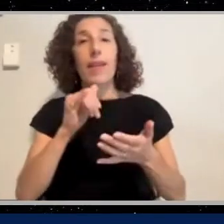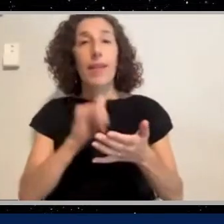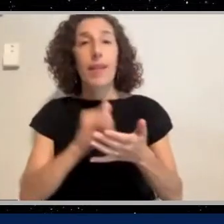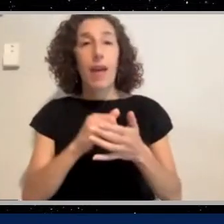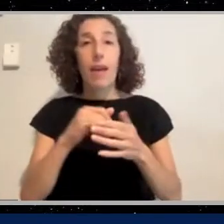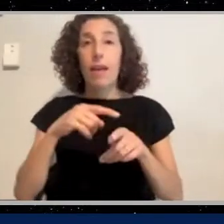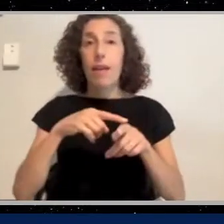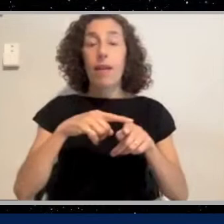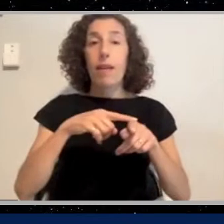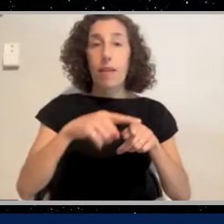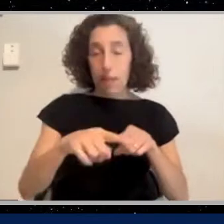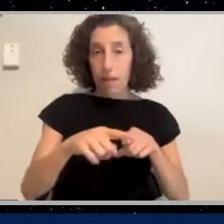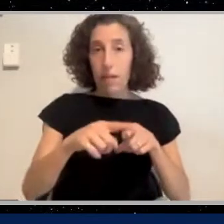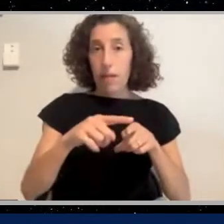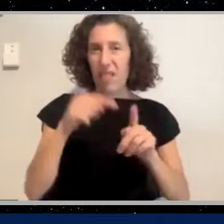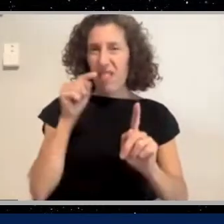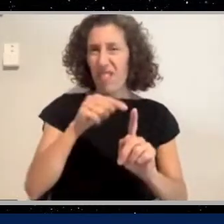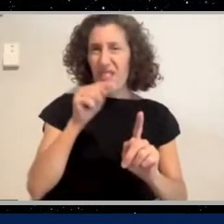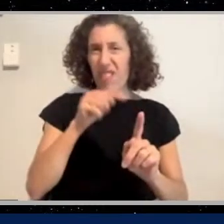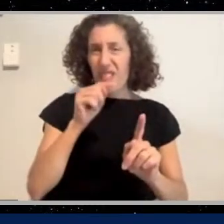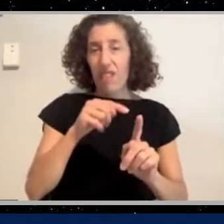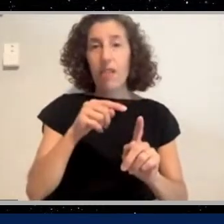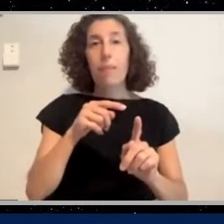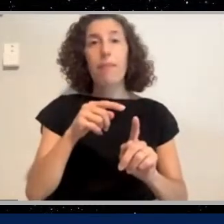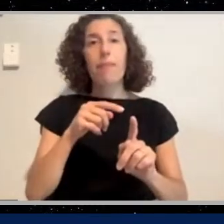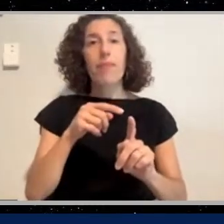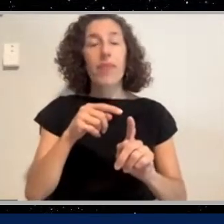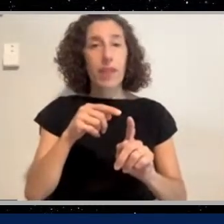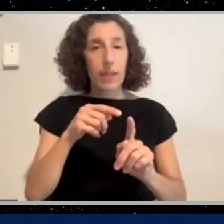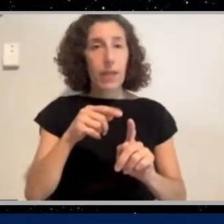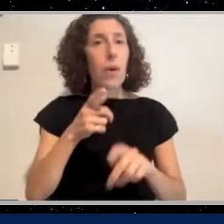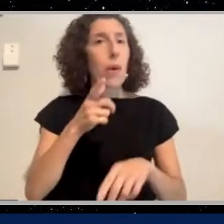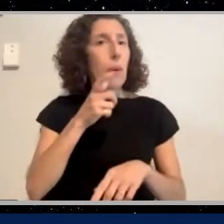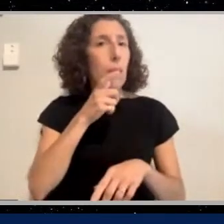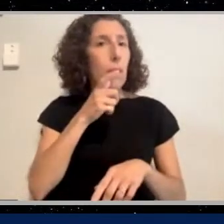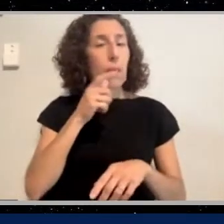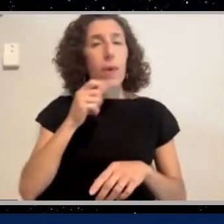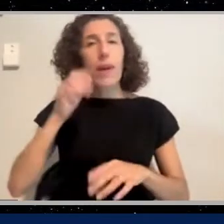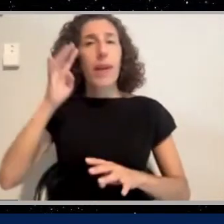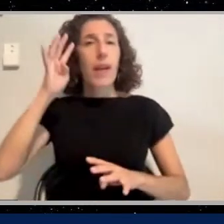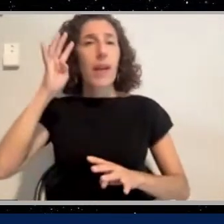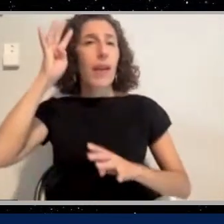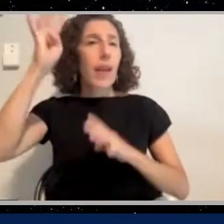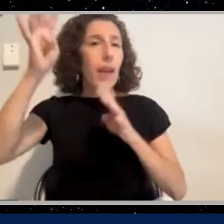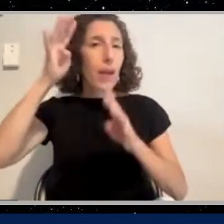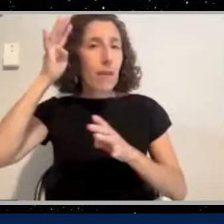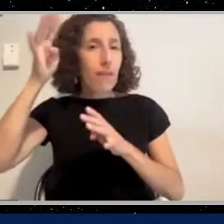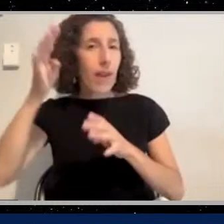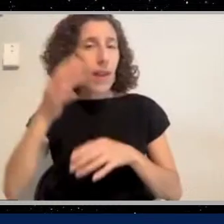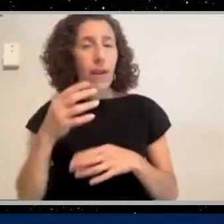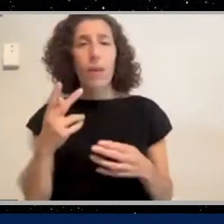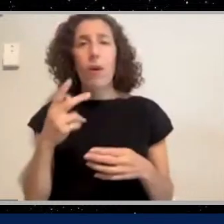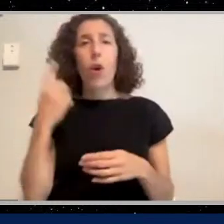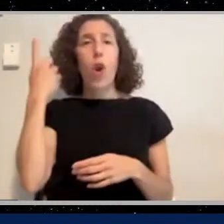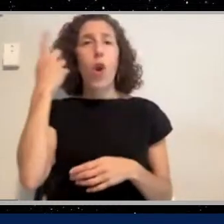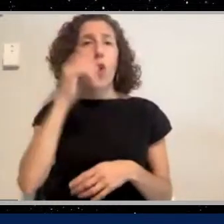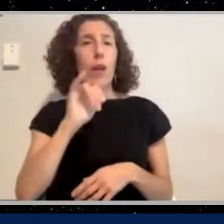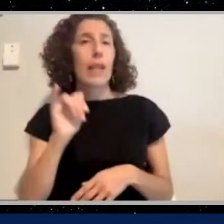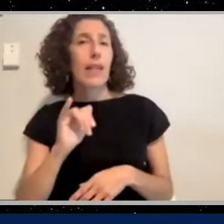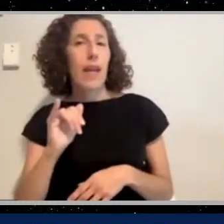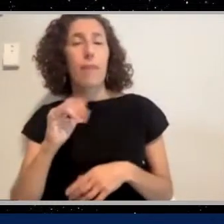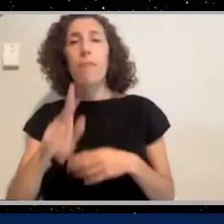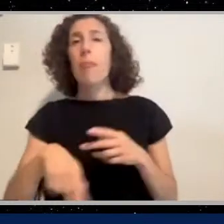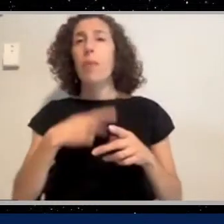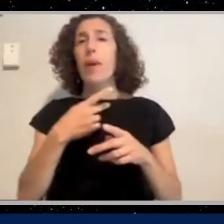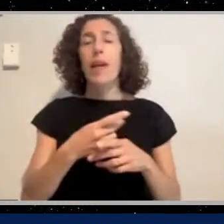and that's where we're really challenging the perception of, well, who is an innovator, and what kinds of challenges are we